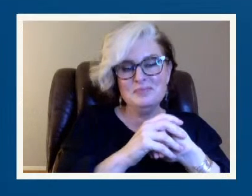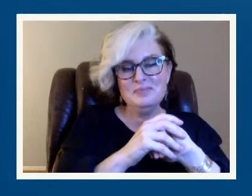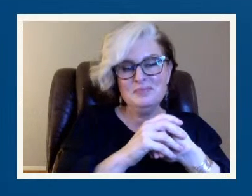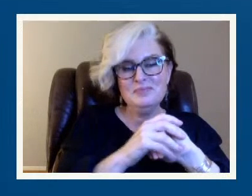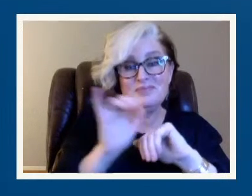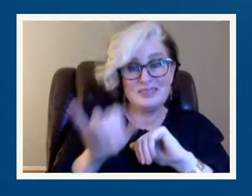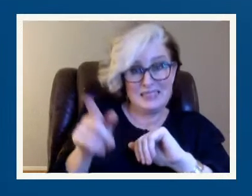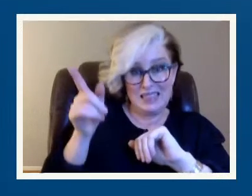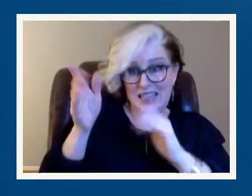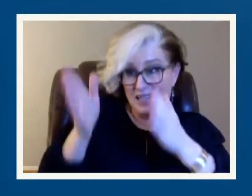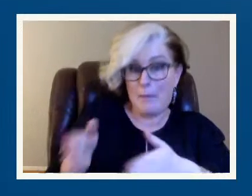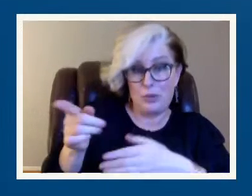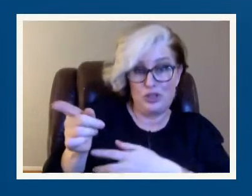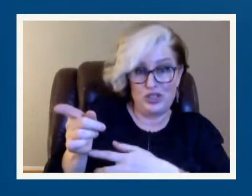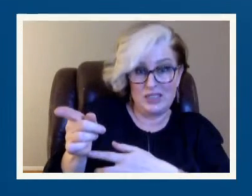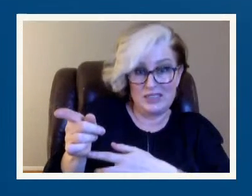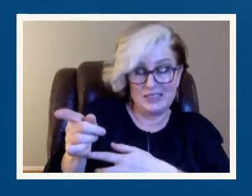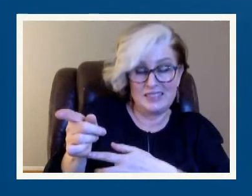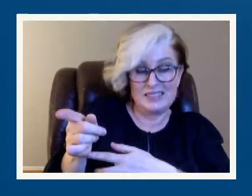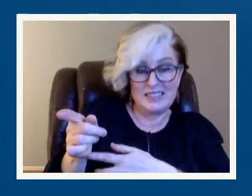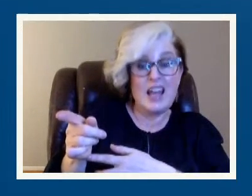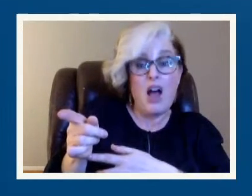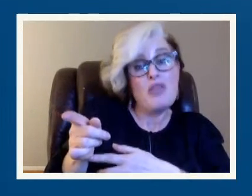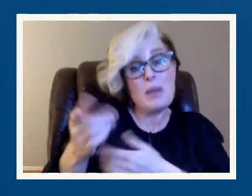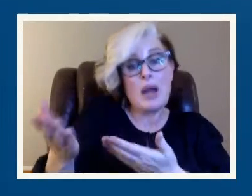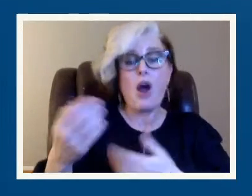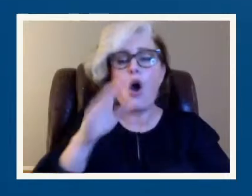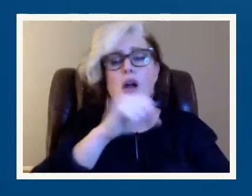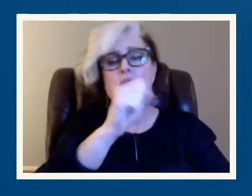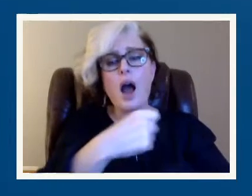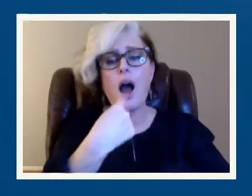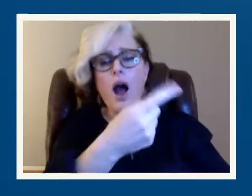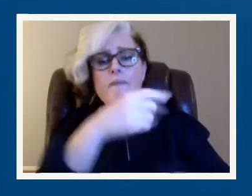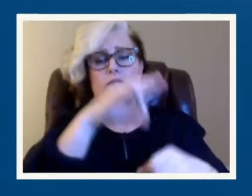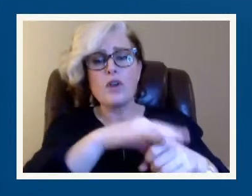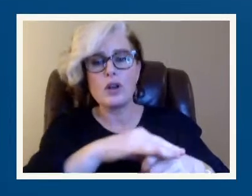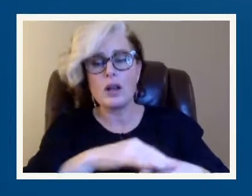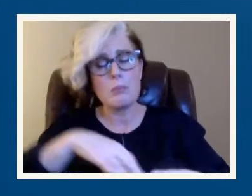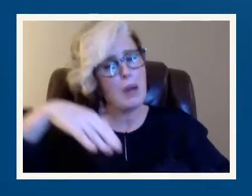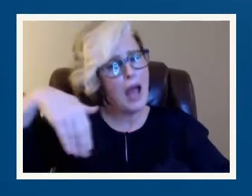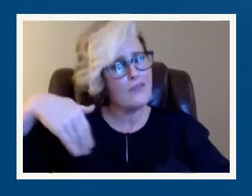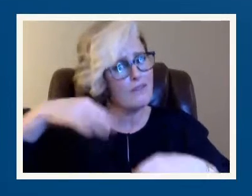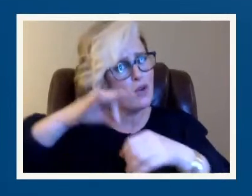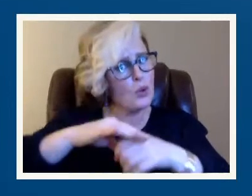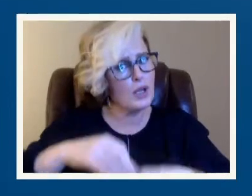that person, they might tell you they're voting, but they might not have voted yet.